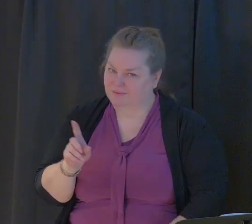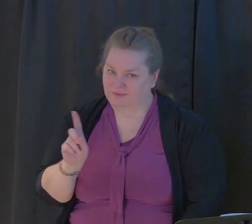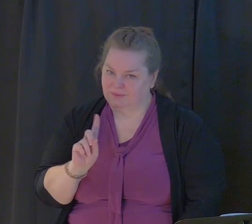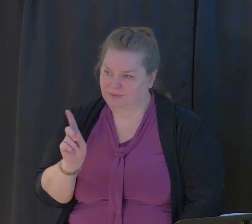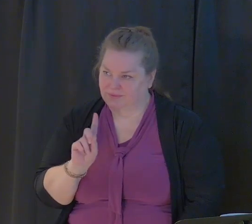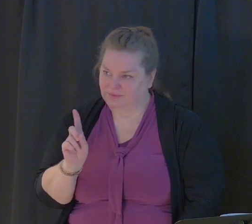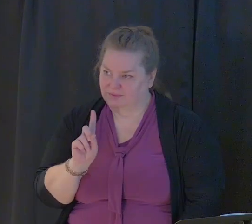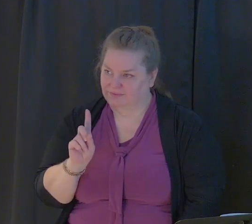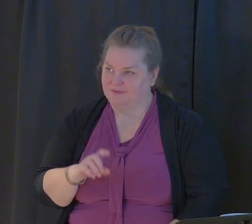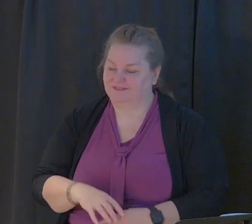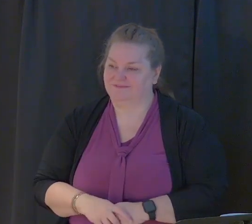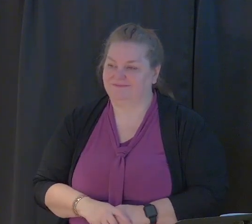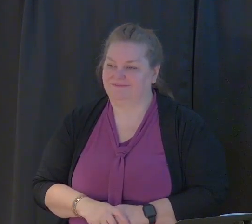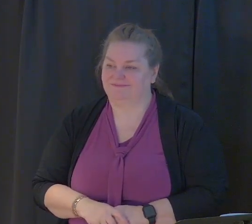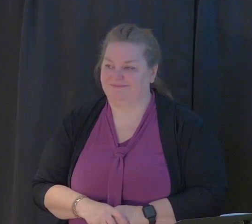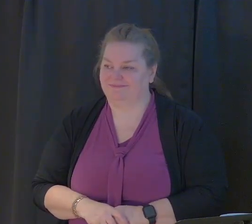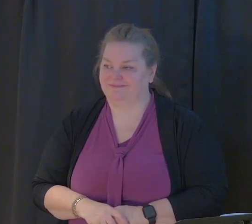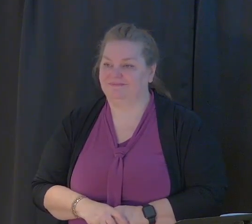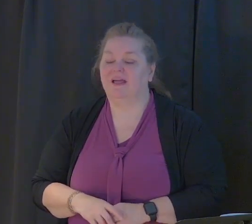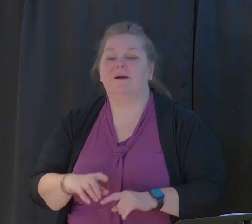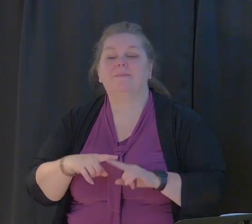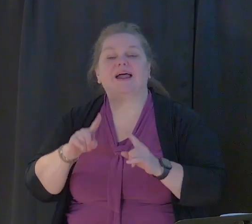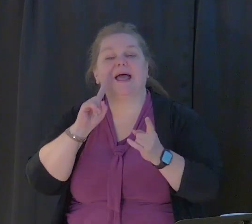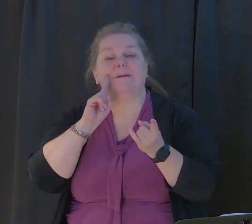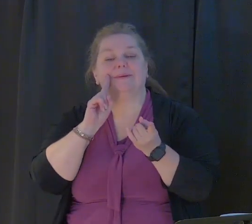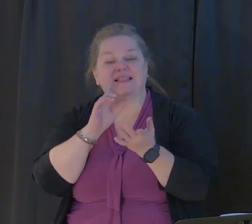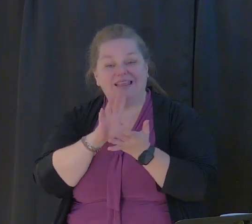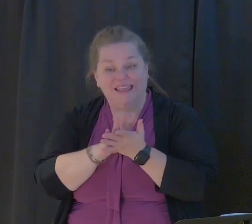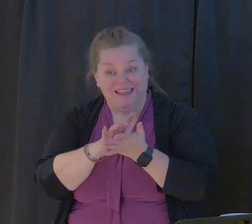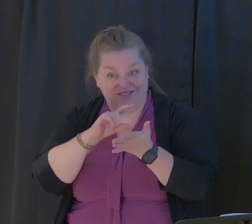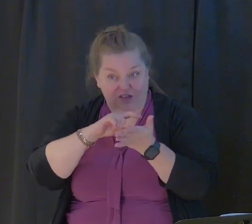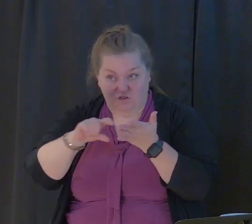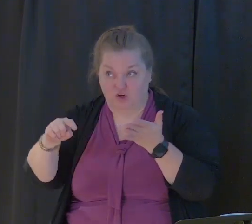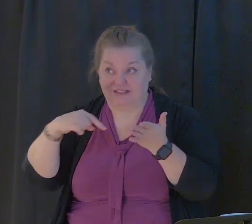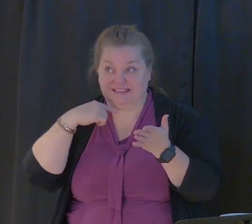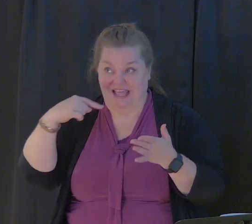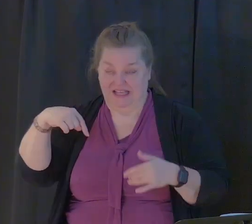world. But I believe what this verse tells us is that